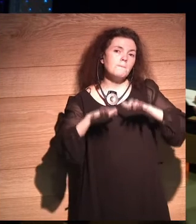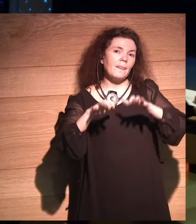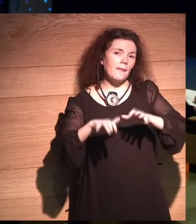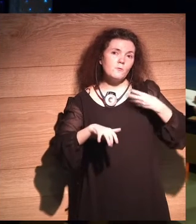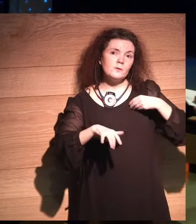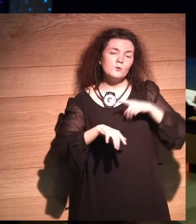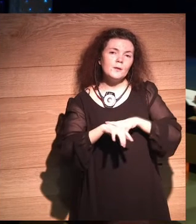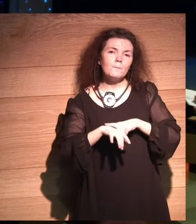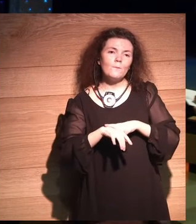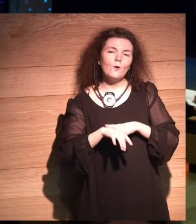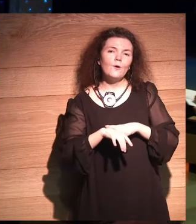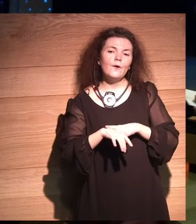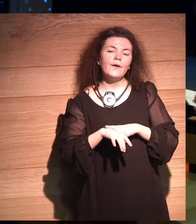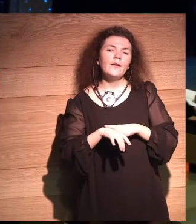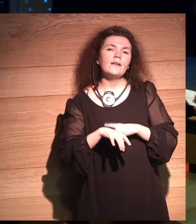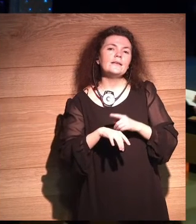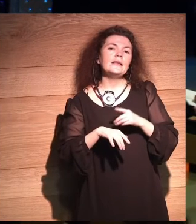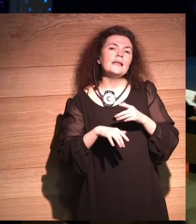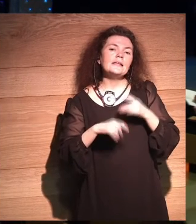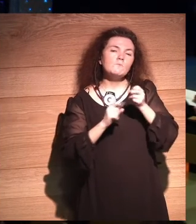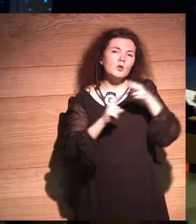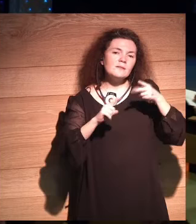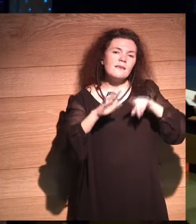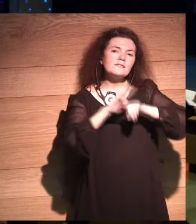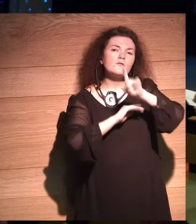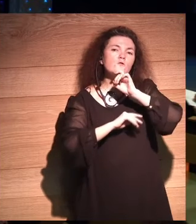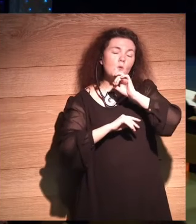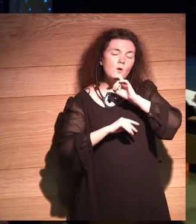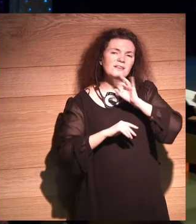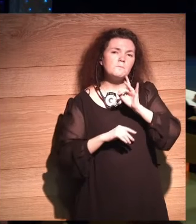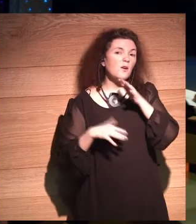vision. But there clearly is a real